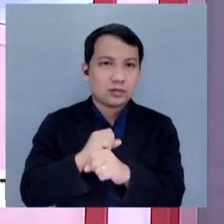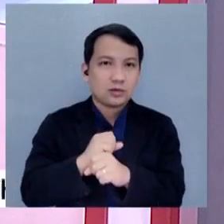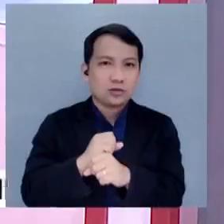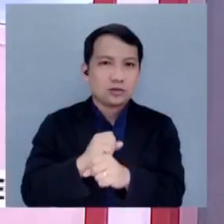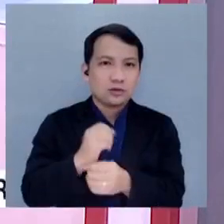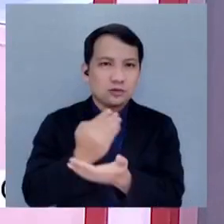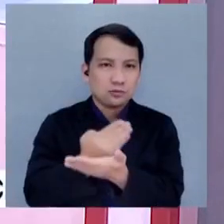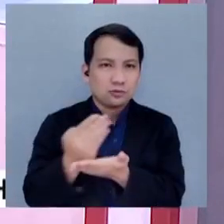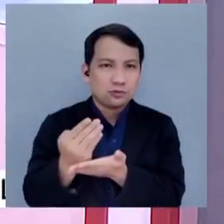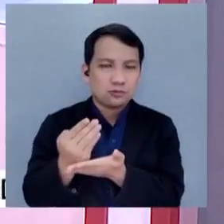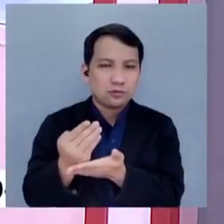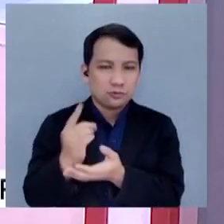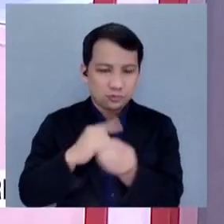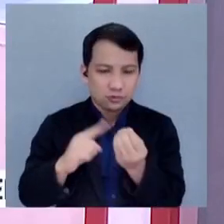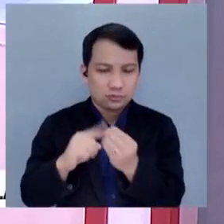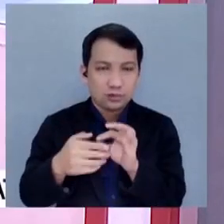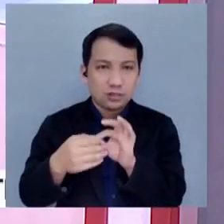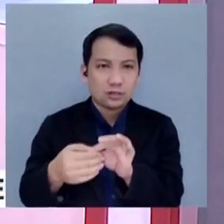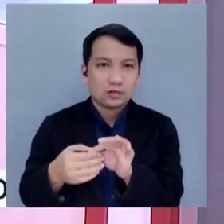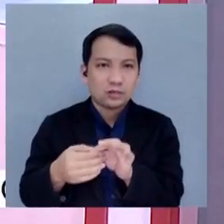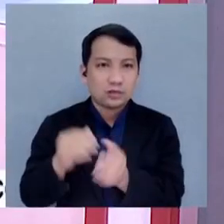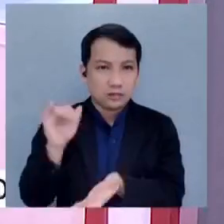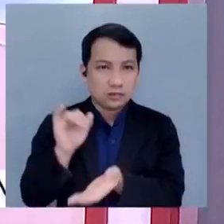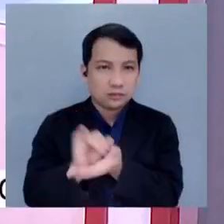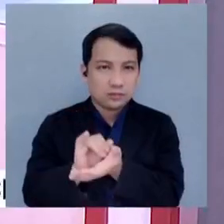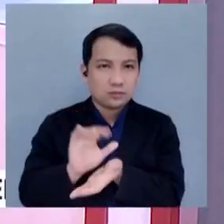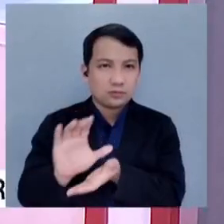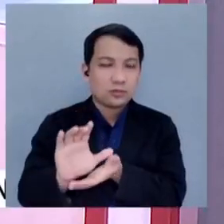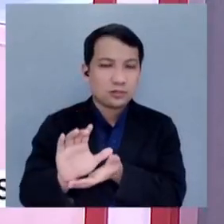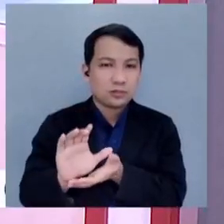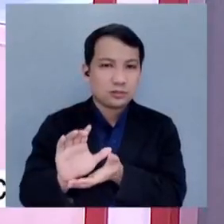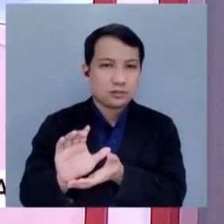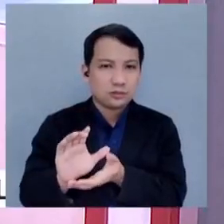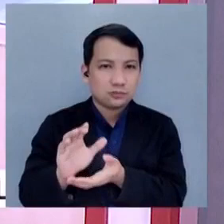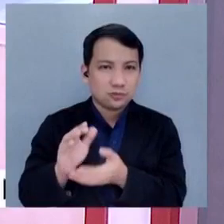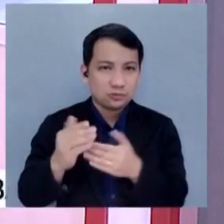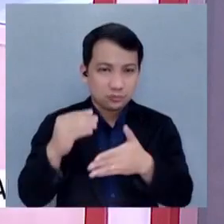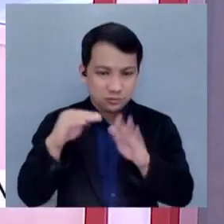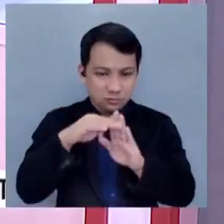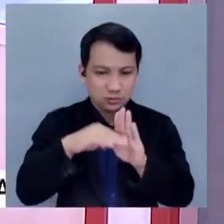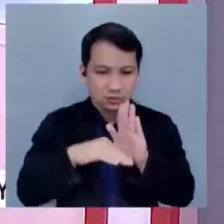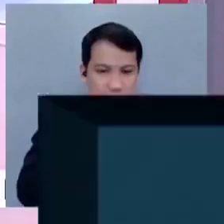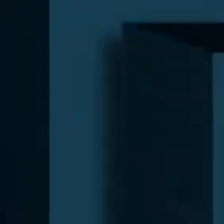$1 billion worth of investments. Jackie Pascual returns with a breakdown of those commitments.